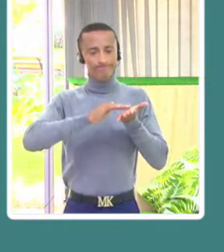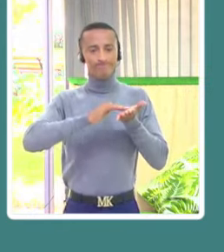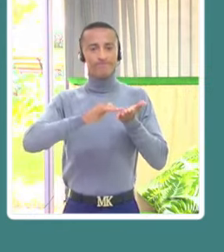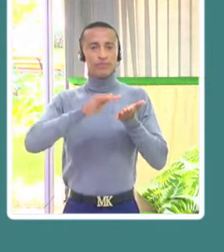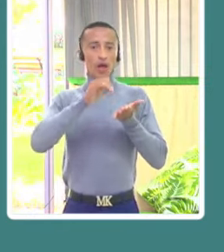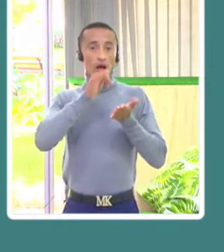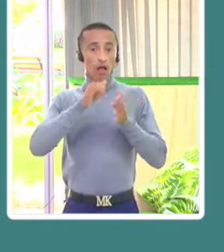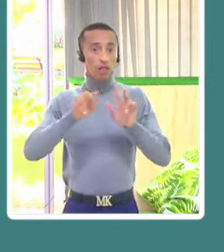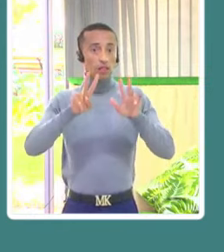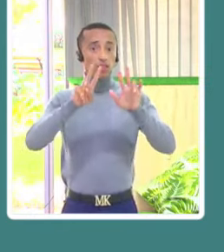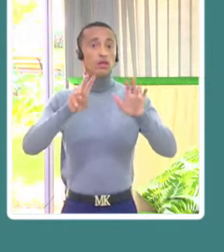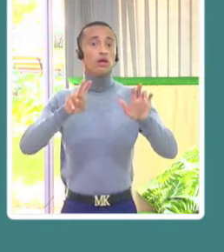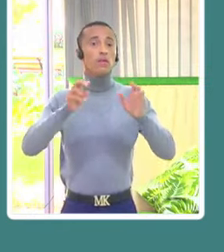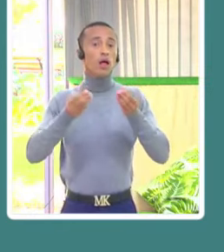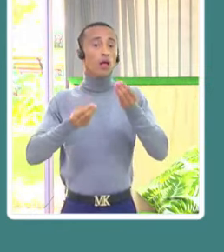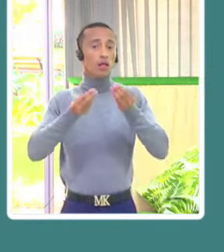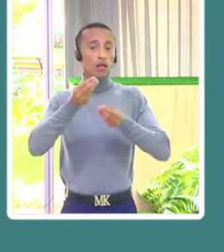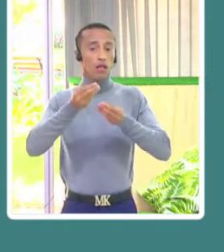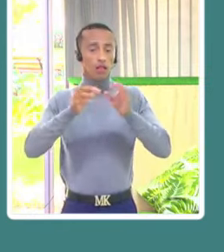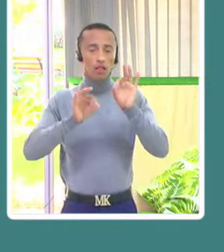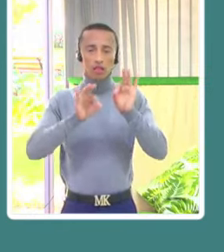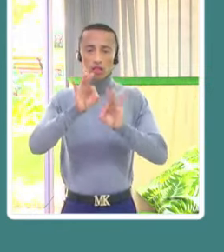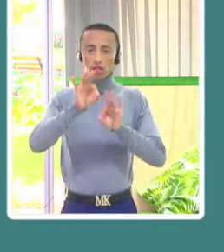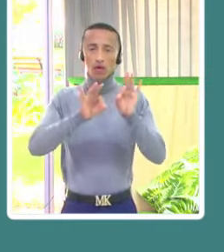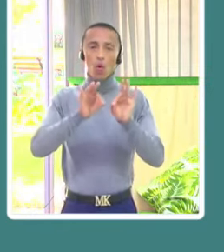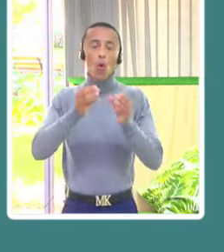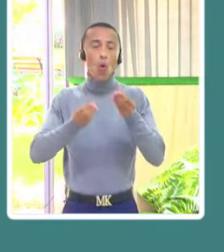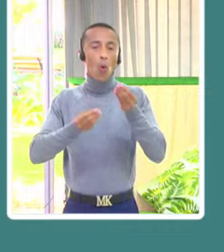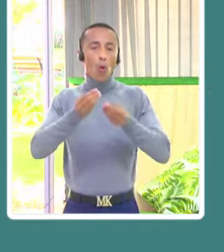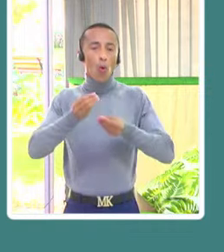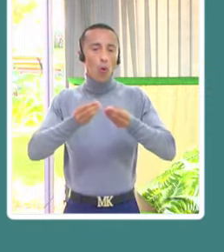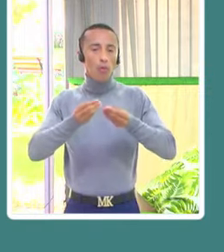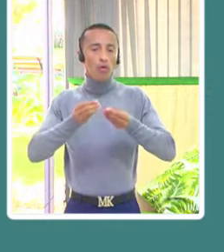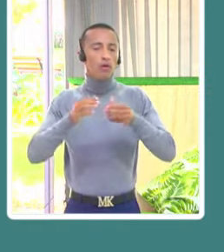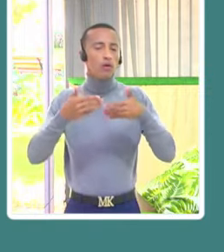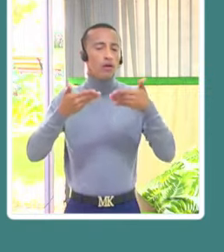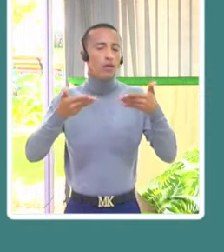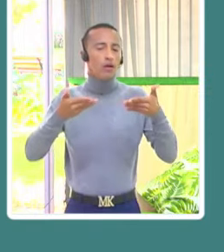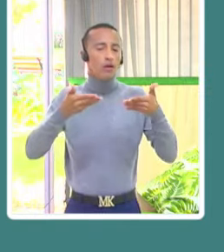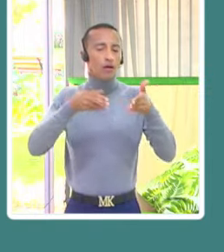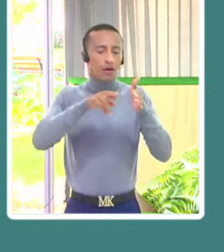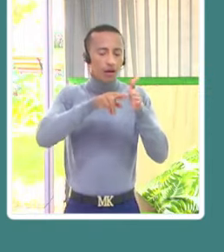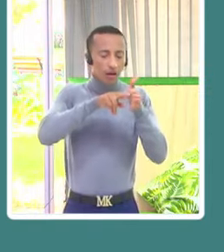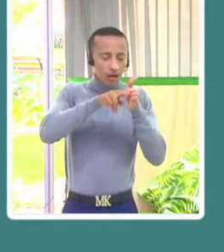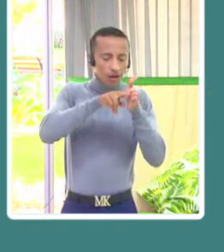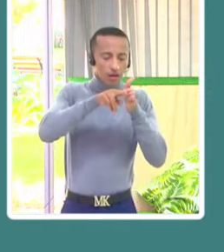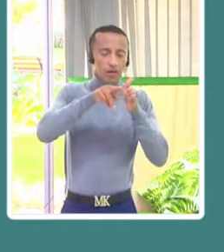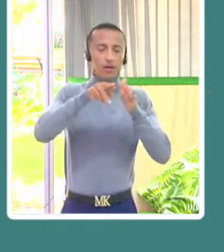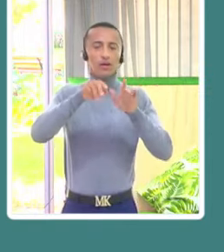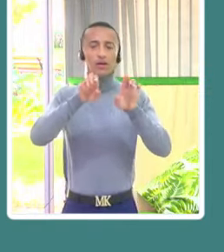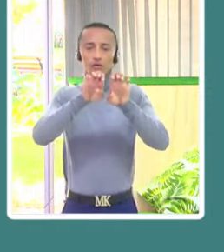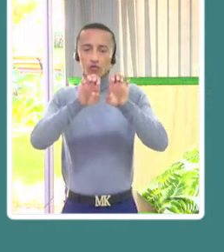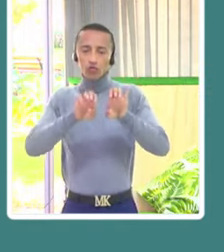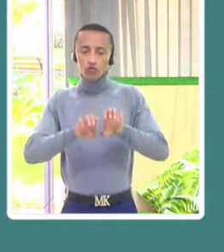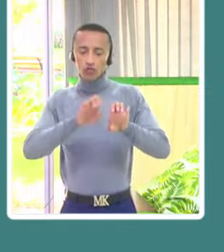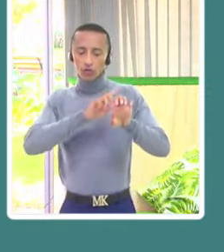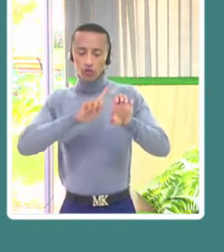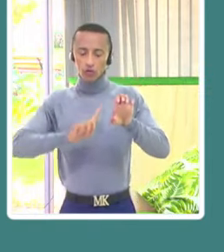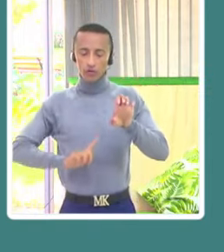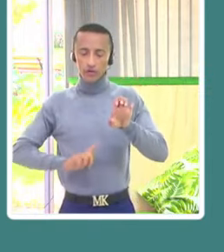how does it work? How is a digital public infrastructure related to climate